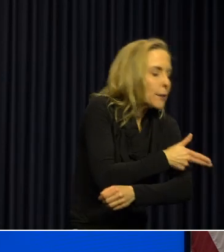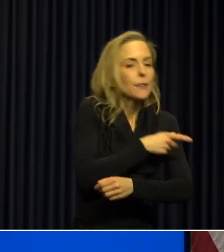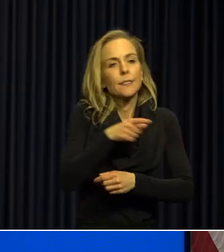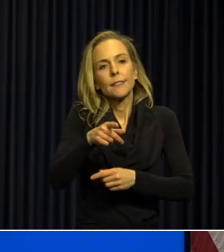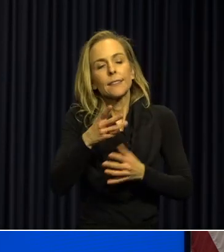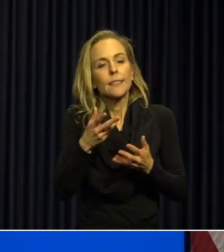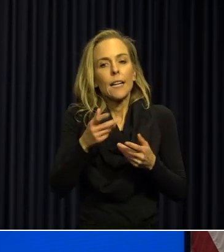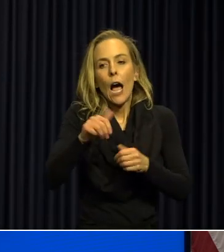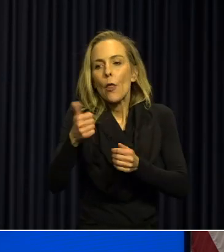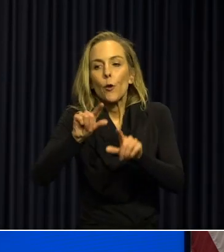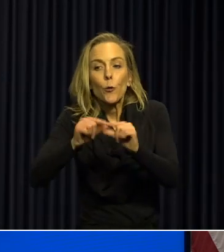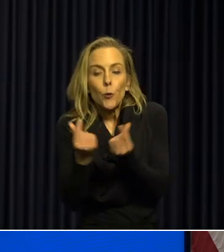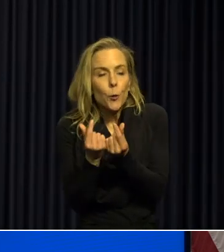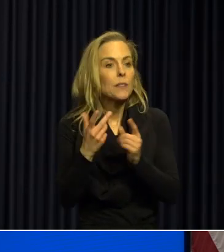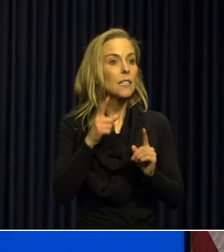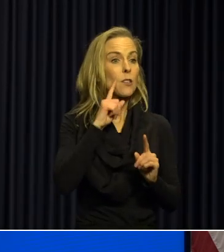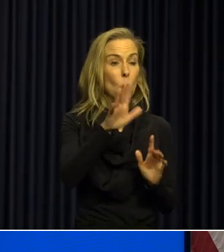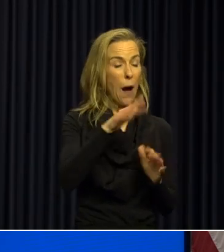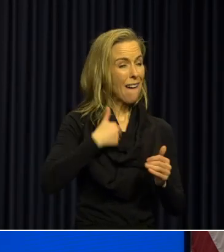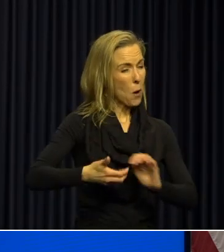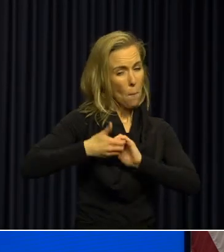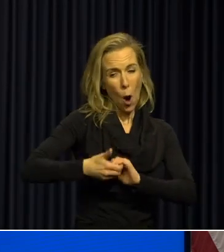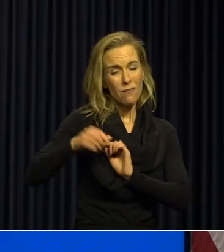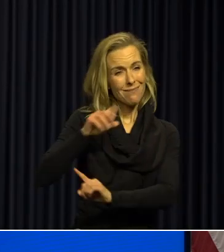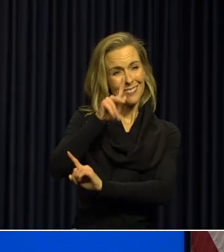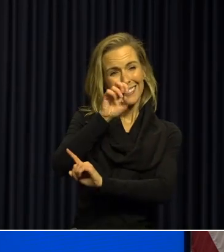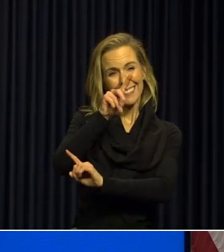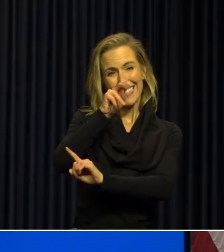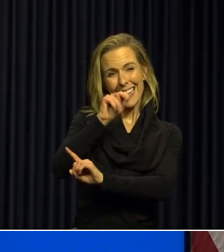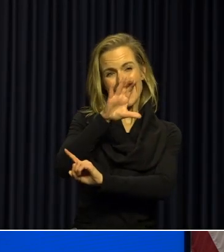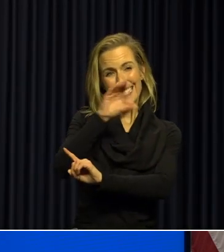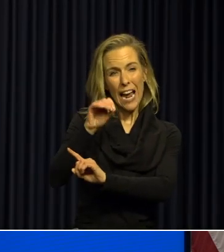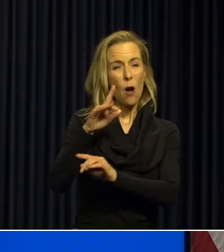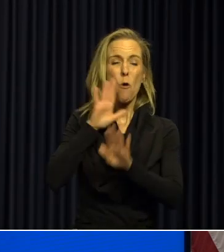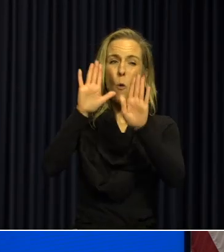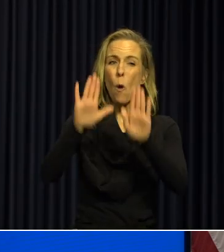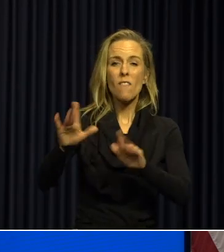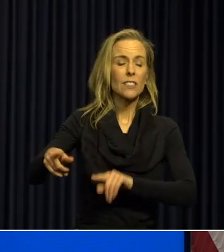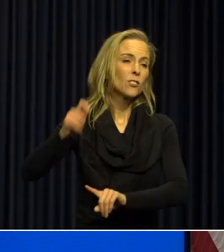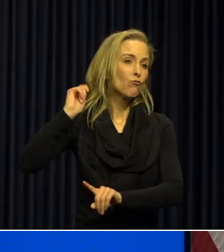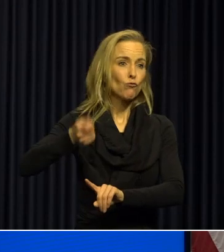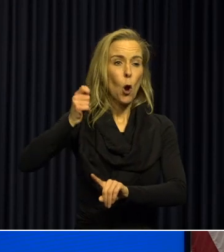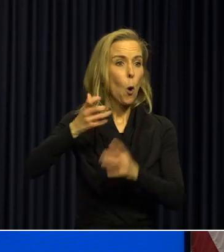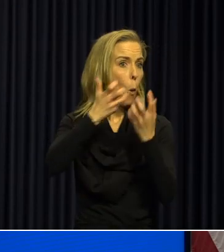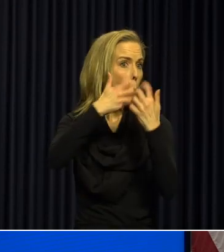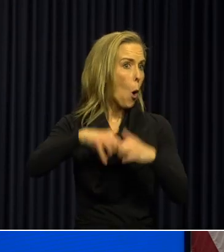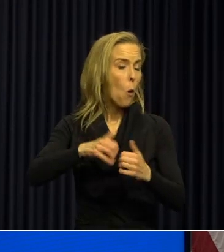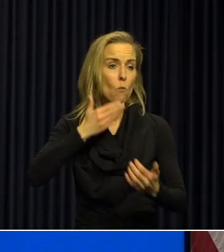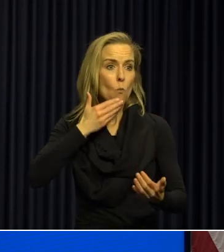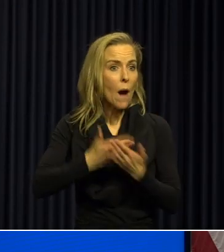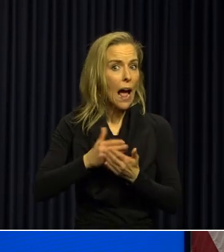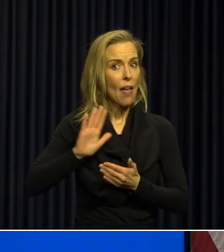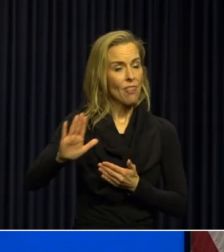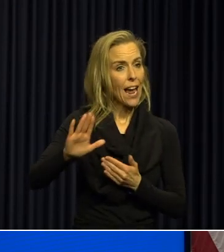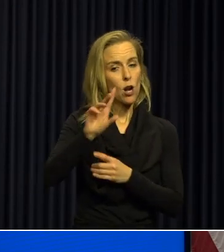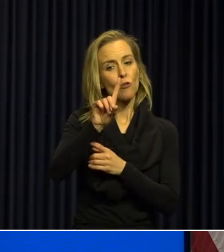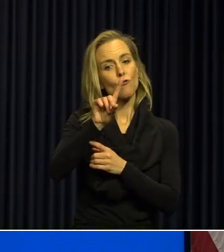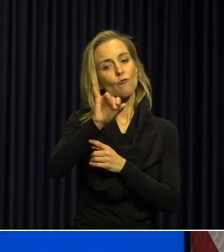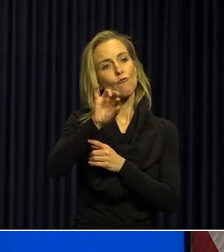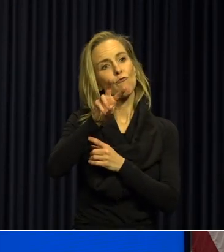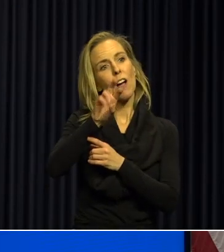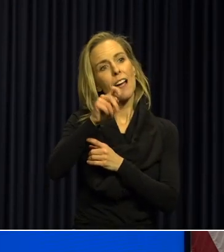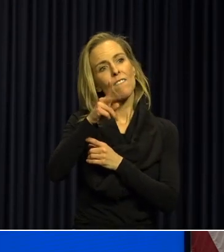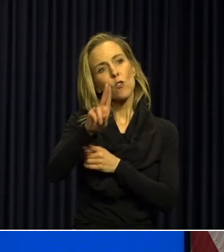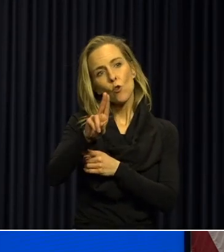We had a great partner in Kenton County. We thank their county judge. It worked incredibly well, and we're going to